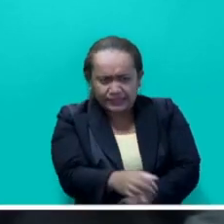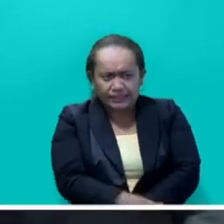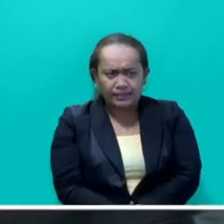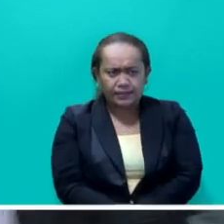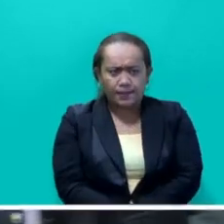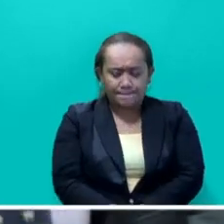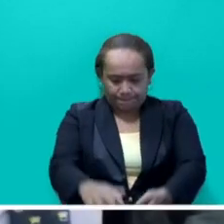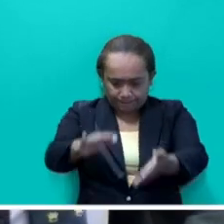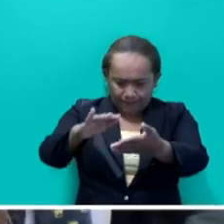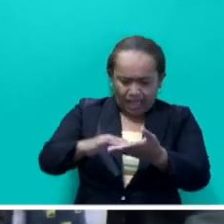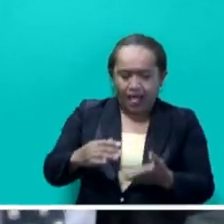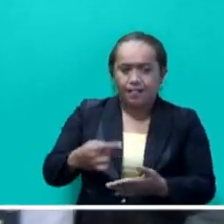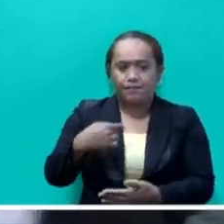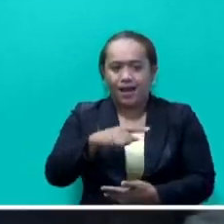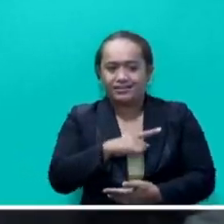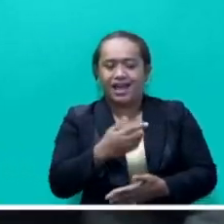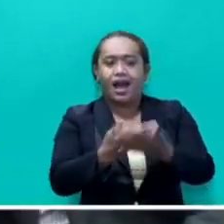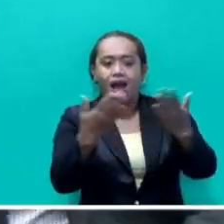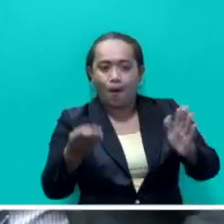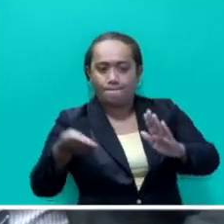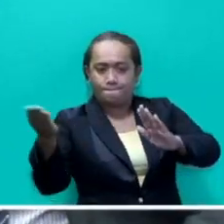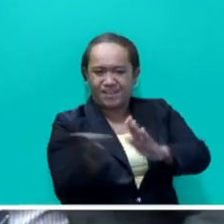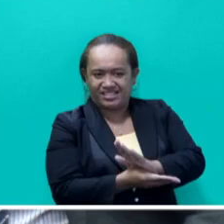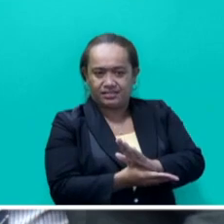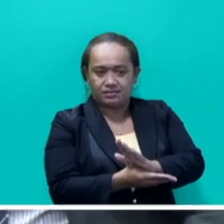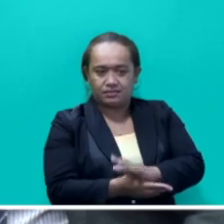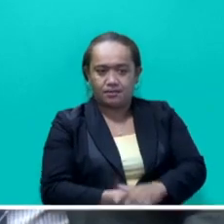helps us to go back to basics. And basics is